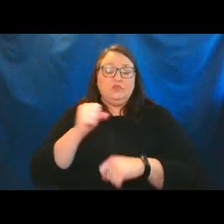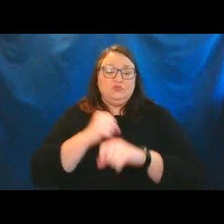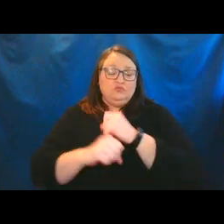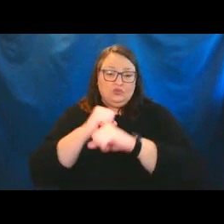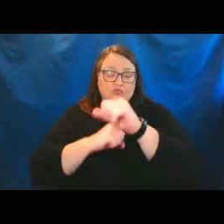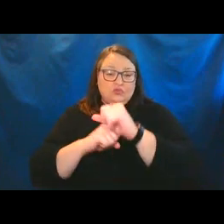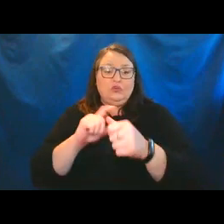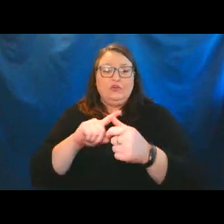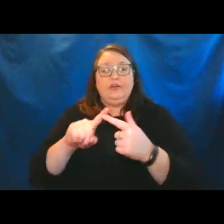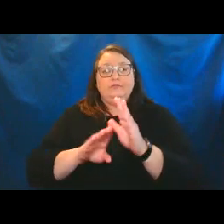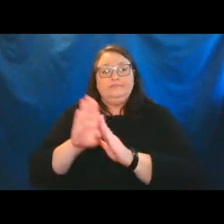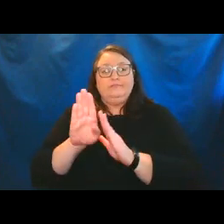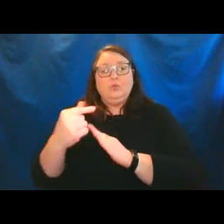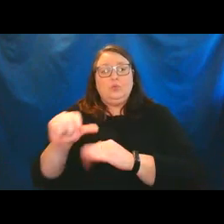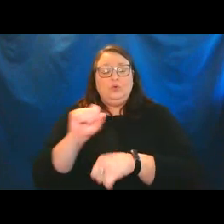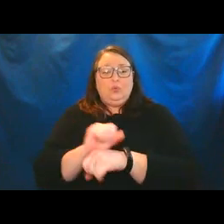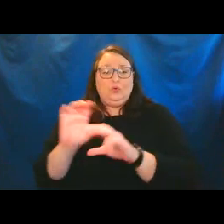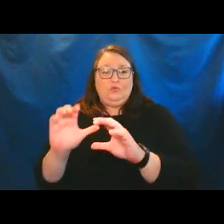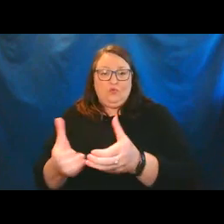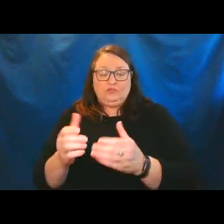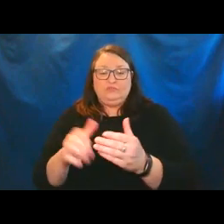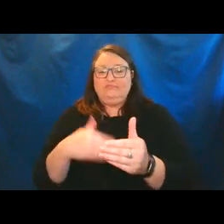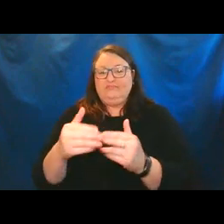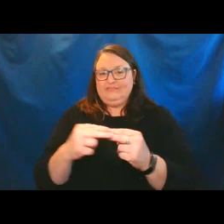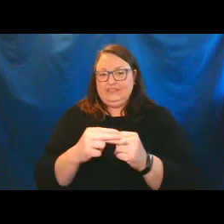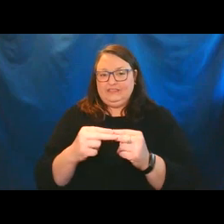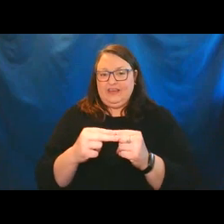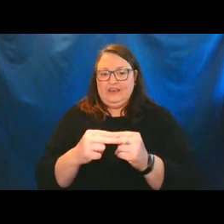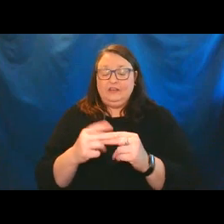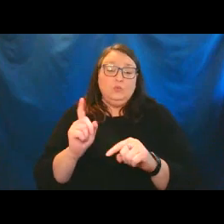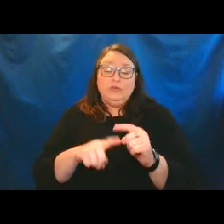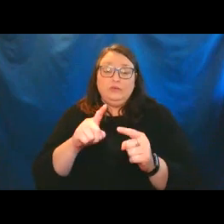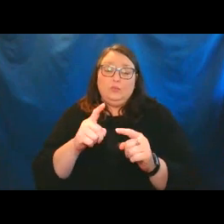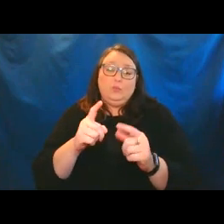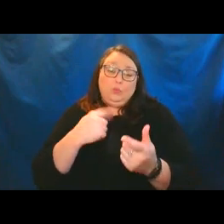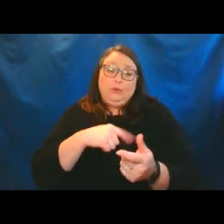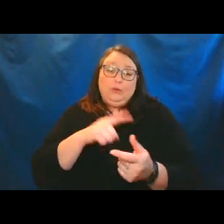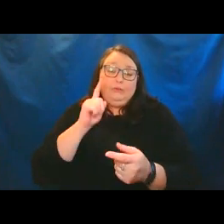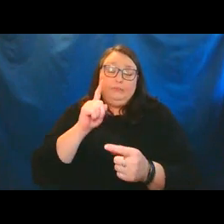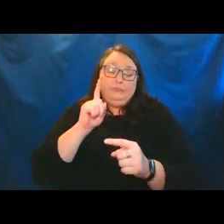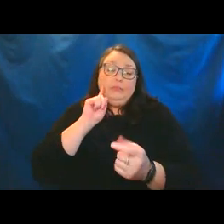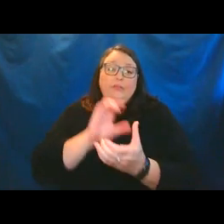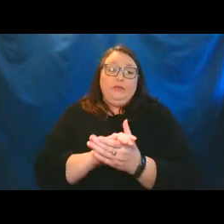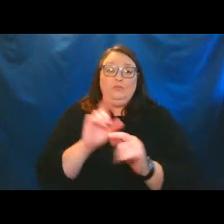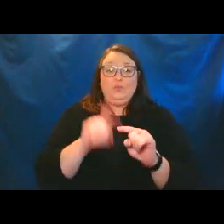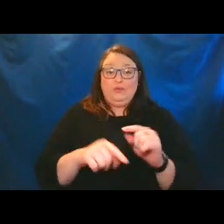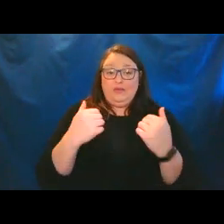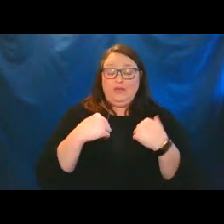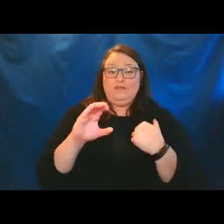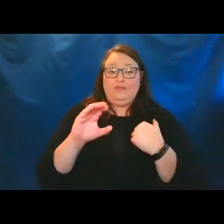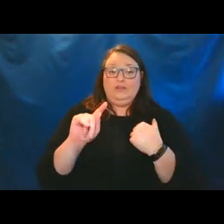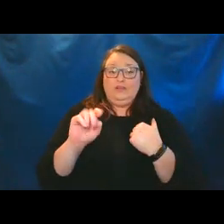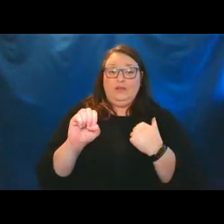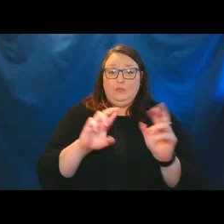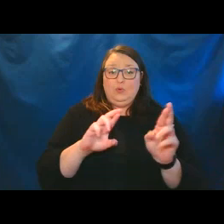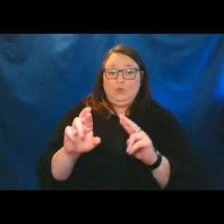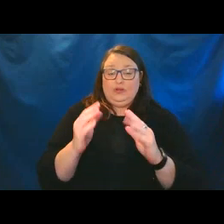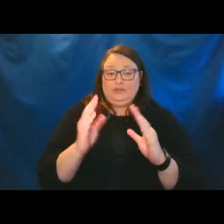That's because we truly believe we cannot have a climate ready city without a climate ready workforce here in Boston.